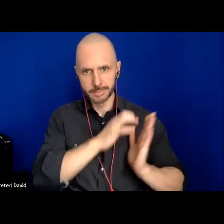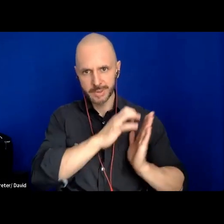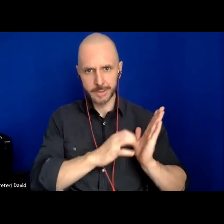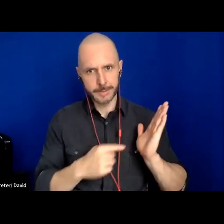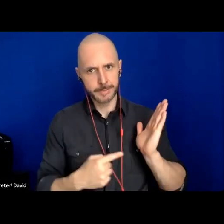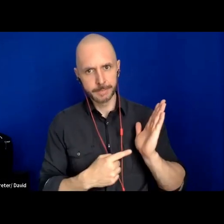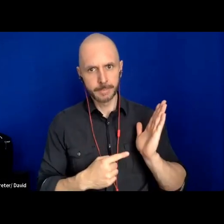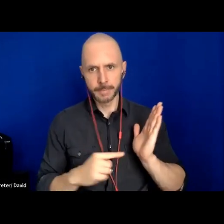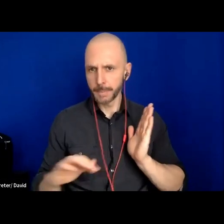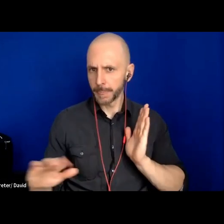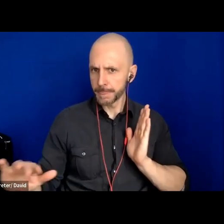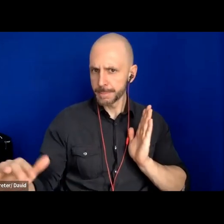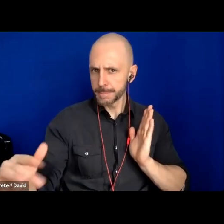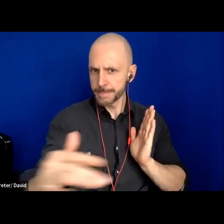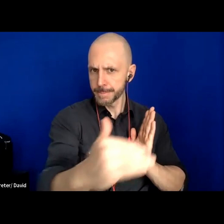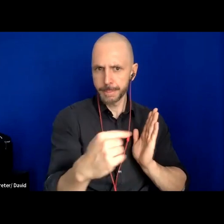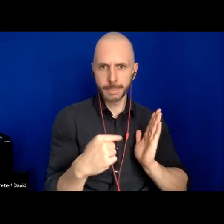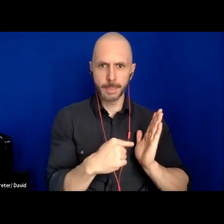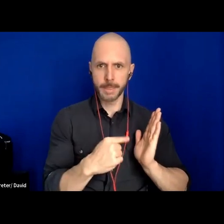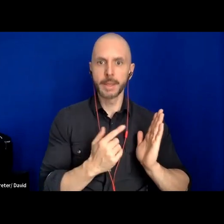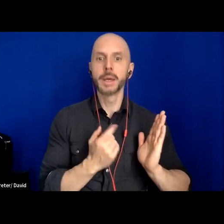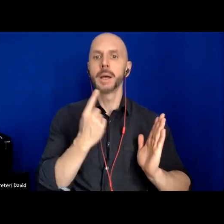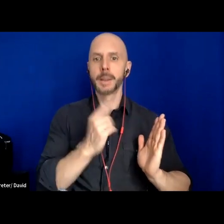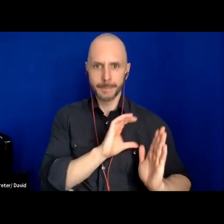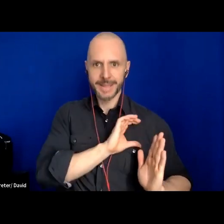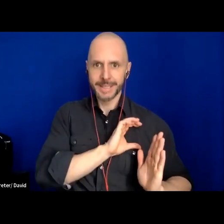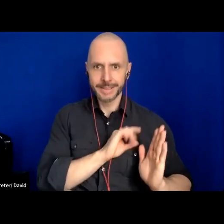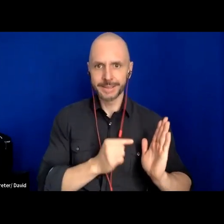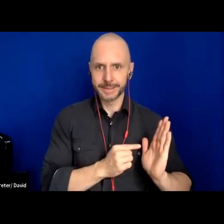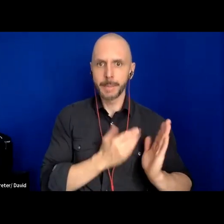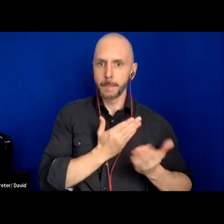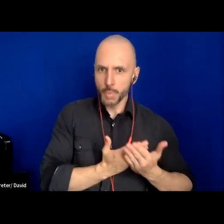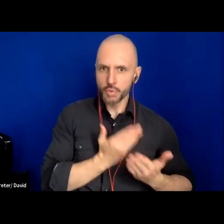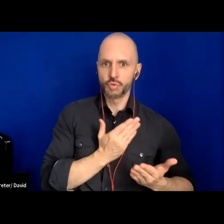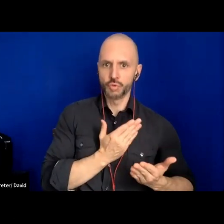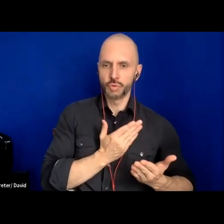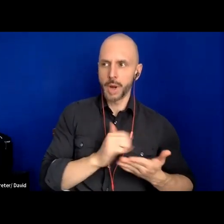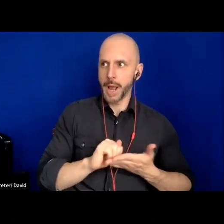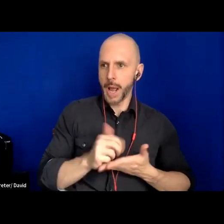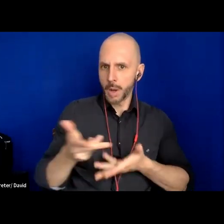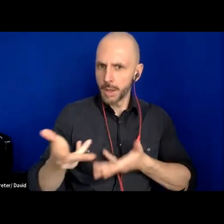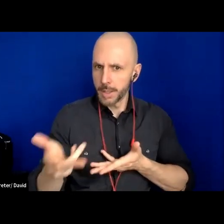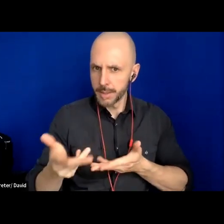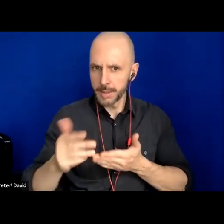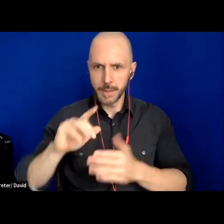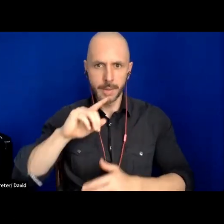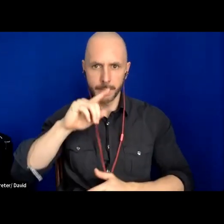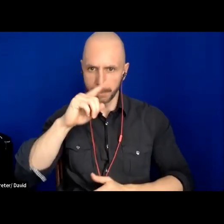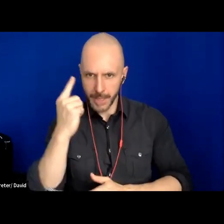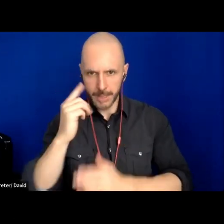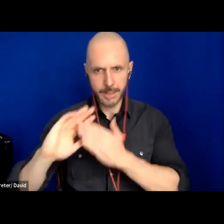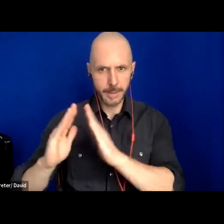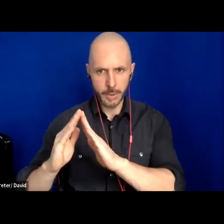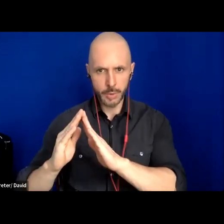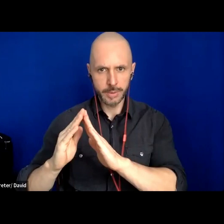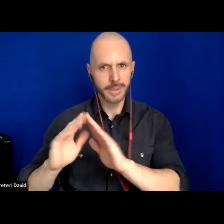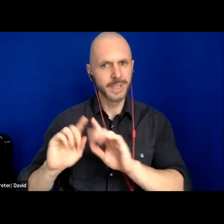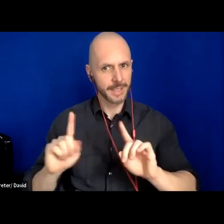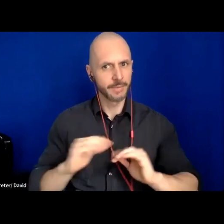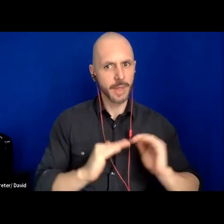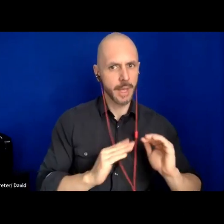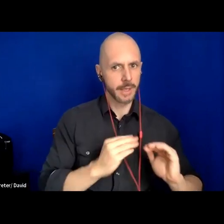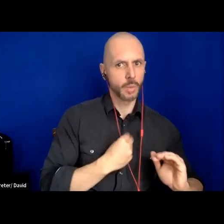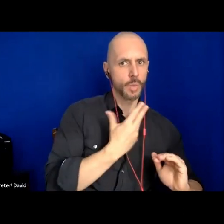they police Black communities really differently was really significant. And there's also acknowledgement also about how trans communities are